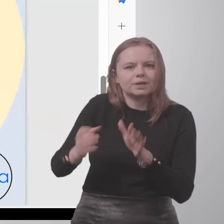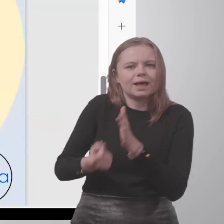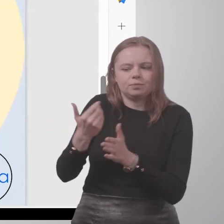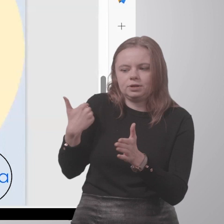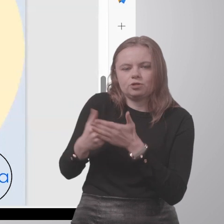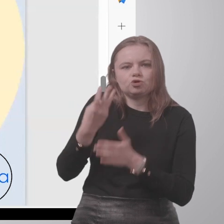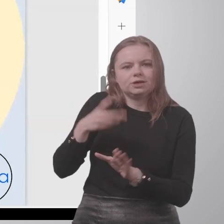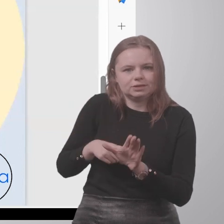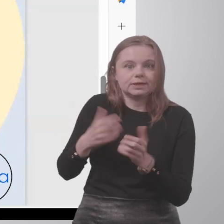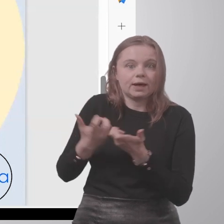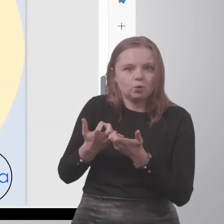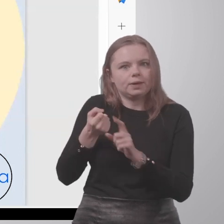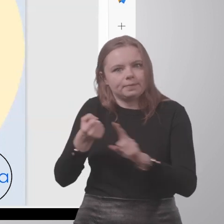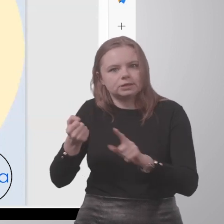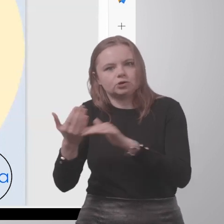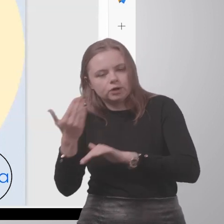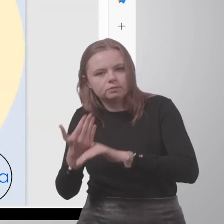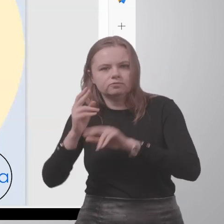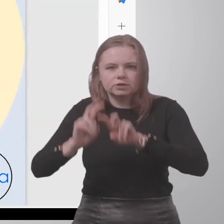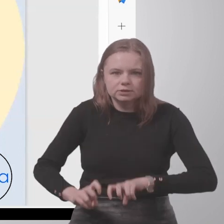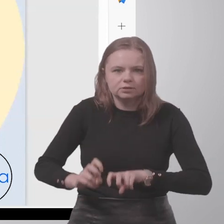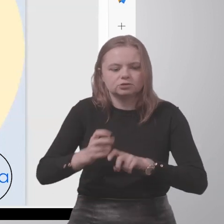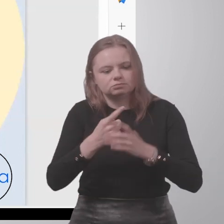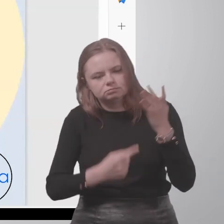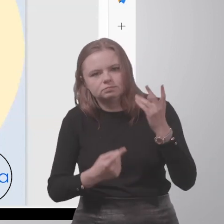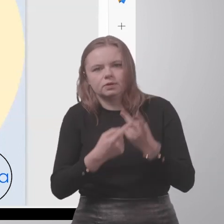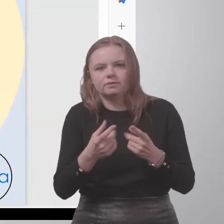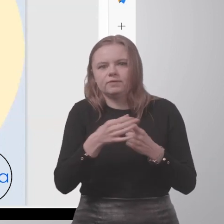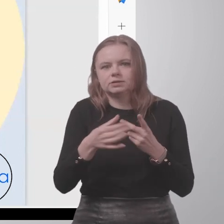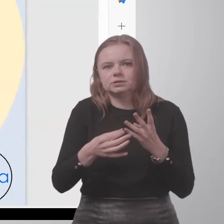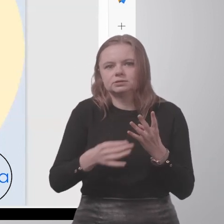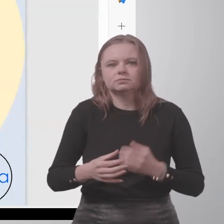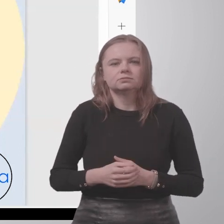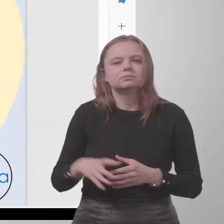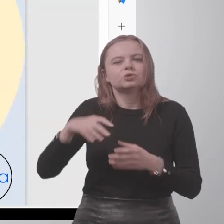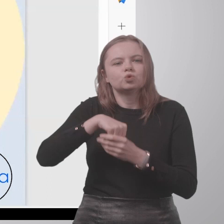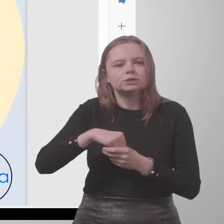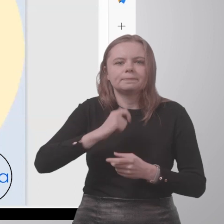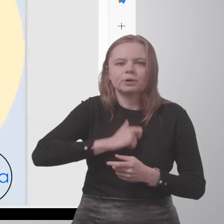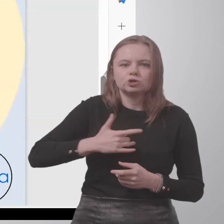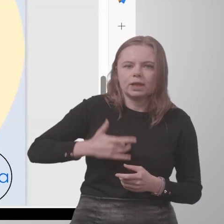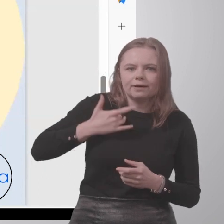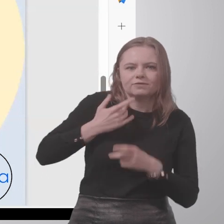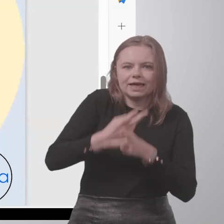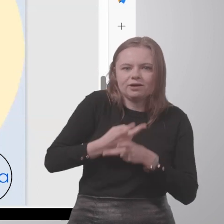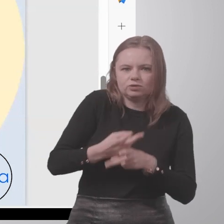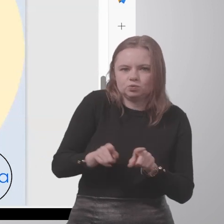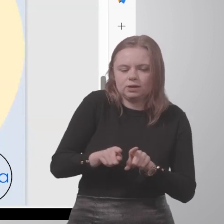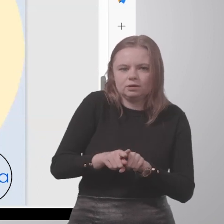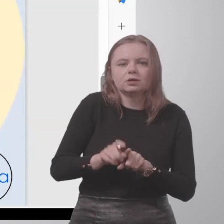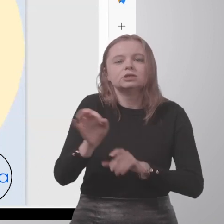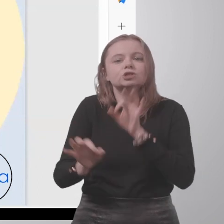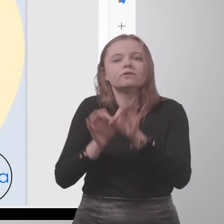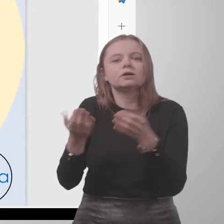last 3 years and what was the impact on career, research, and other kind of competing factors, including personal life and